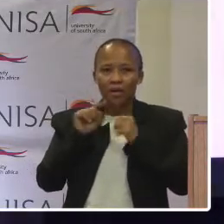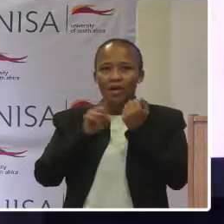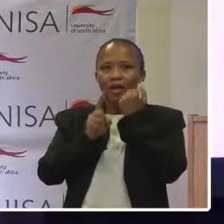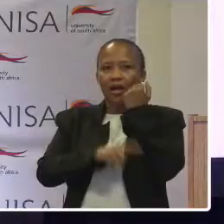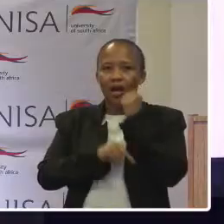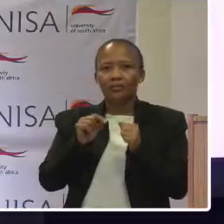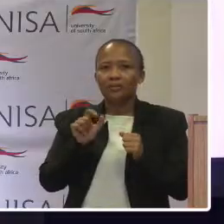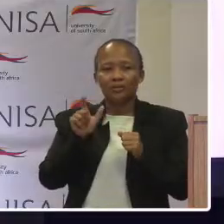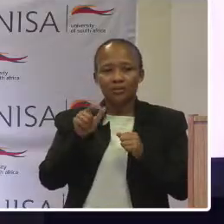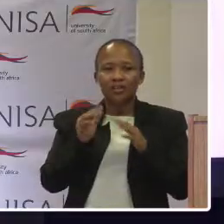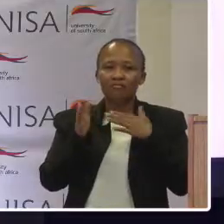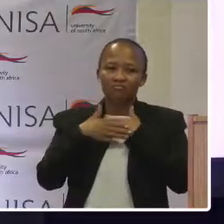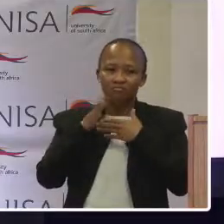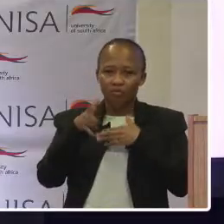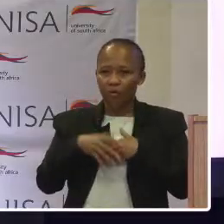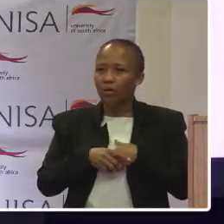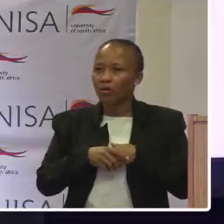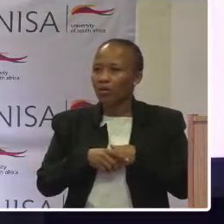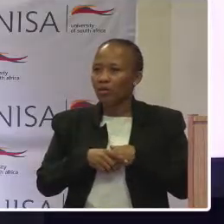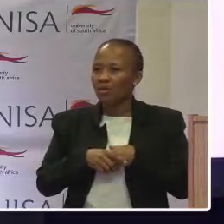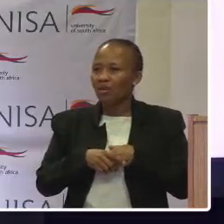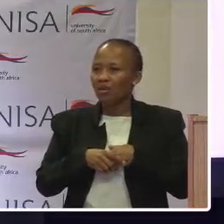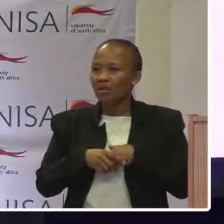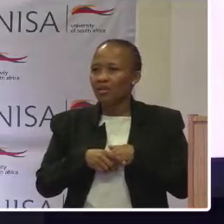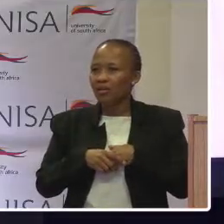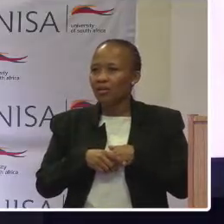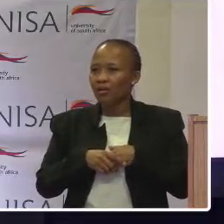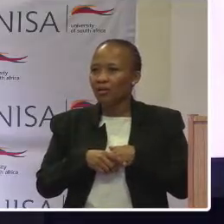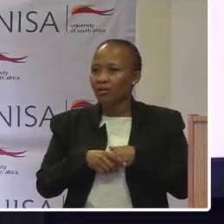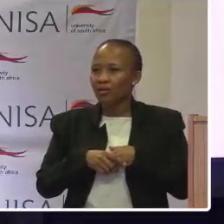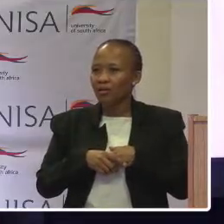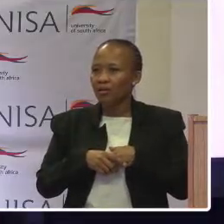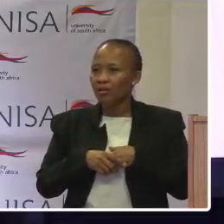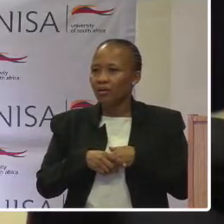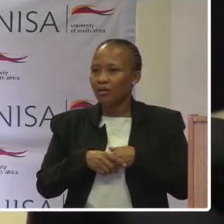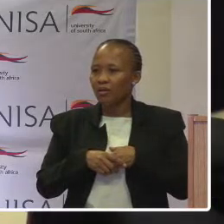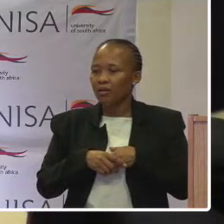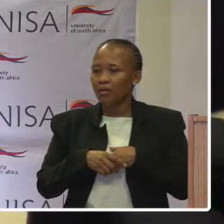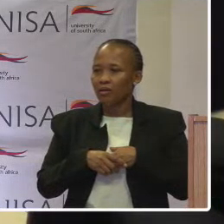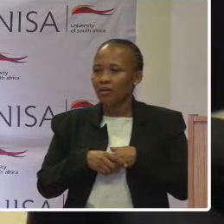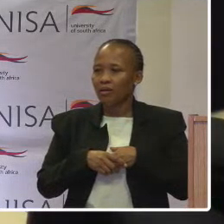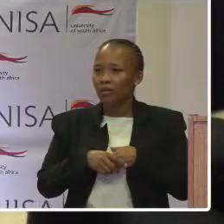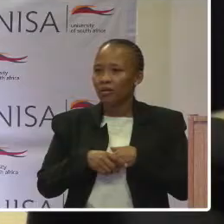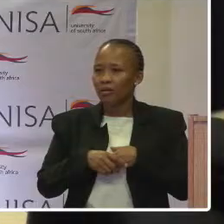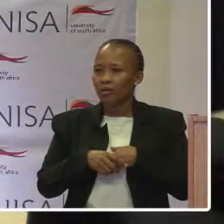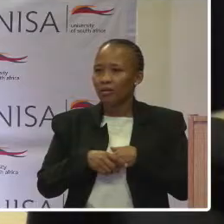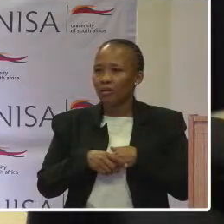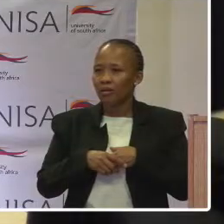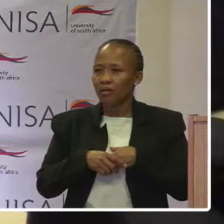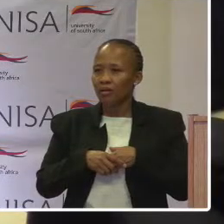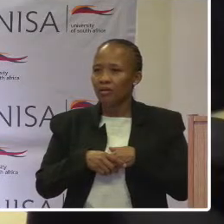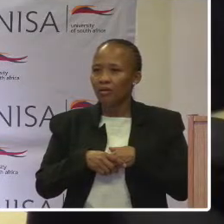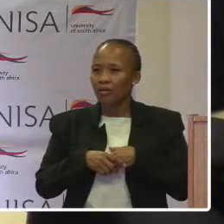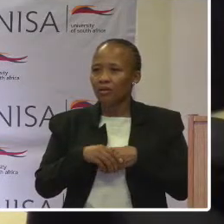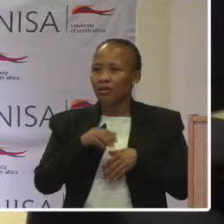Oh. Yeah, I think it's the AI, the super artificial intelligence, SAI. It comes in